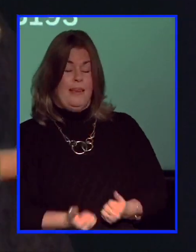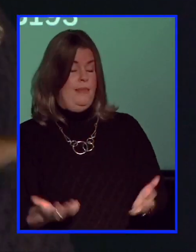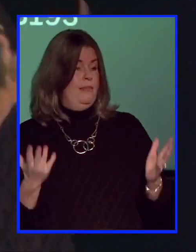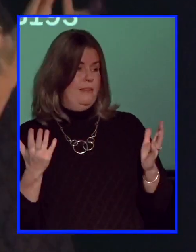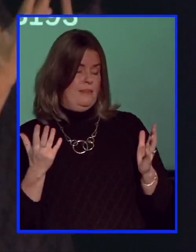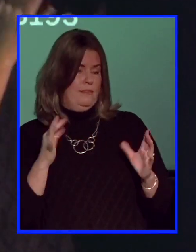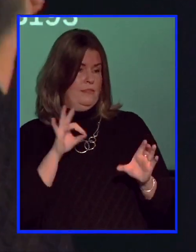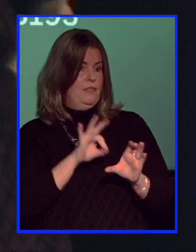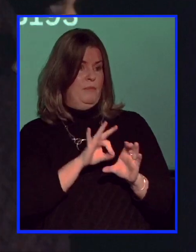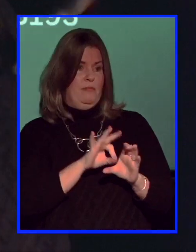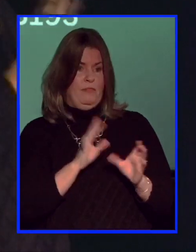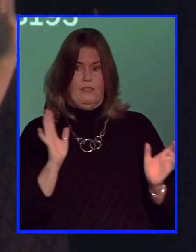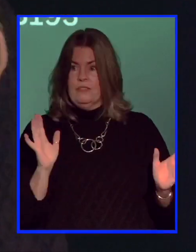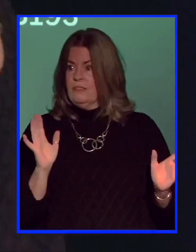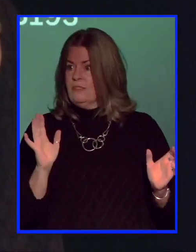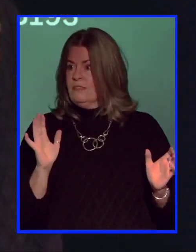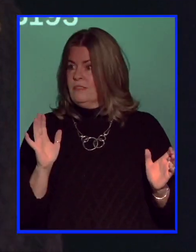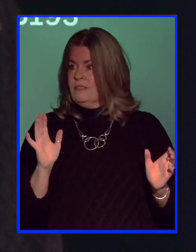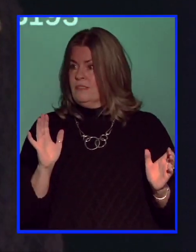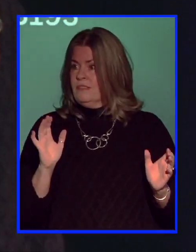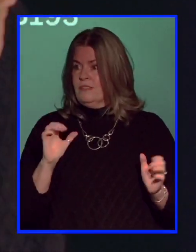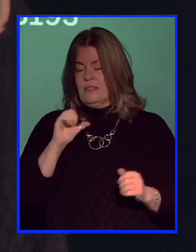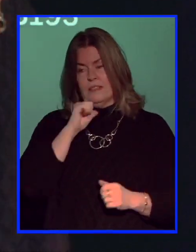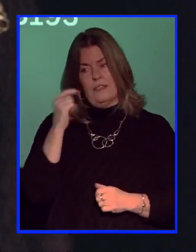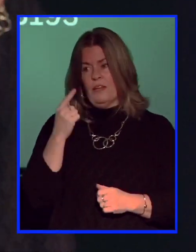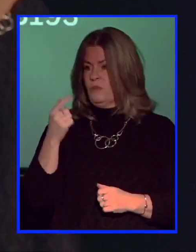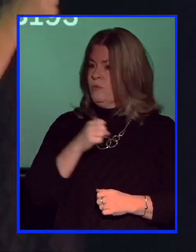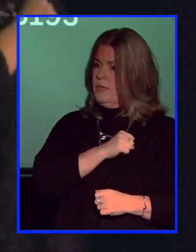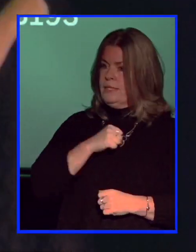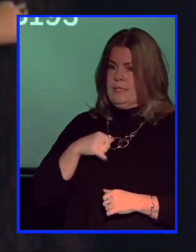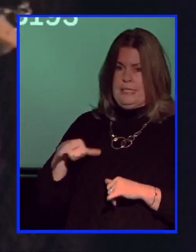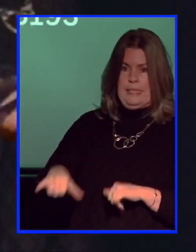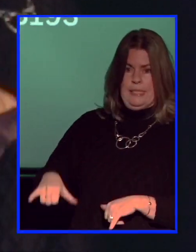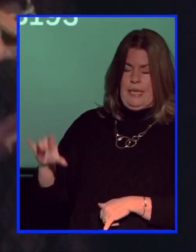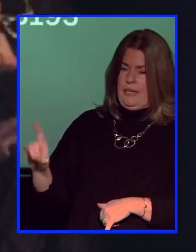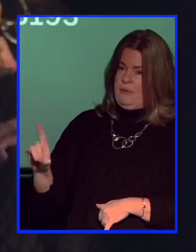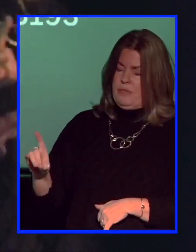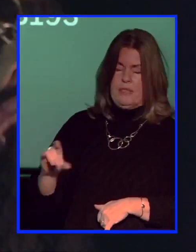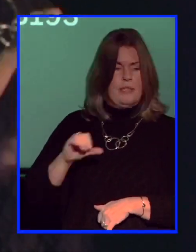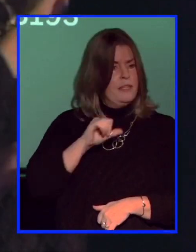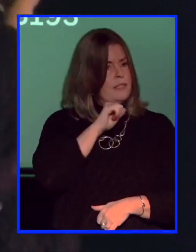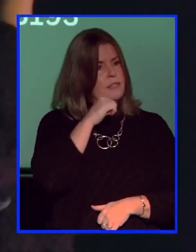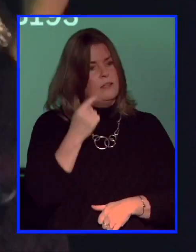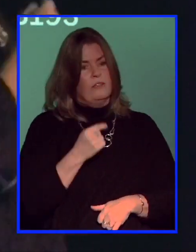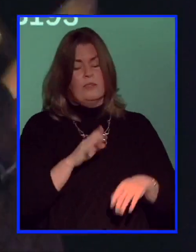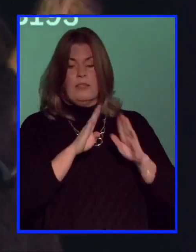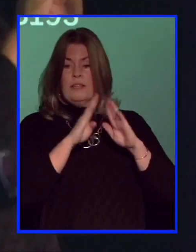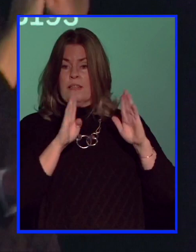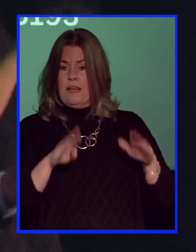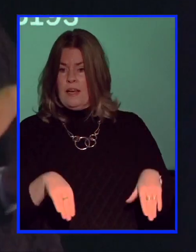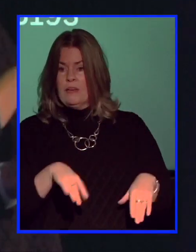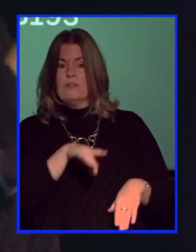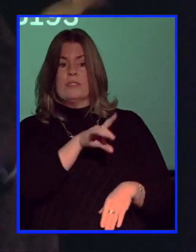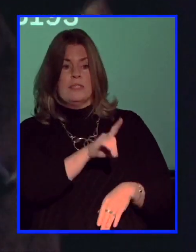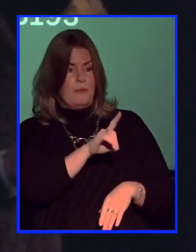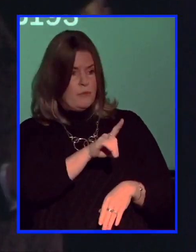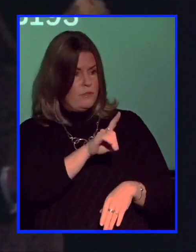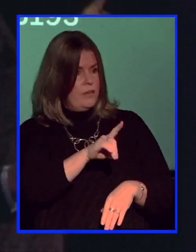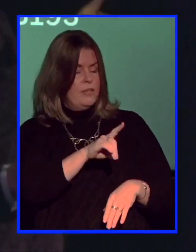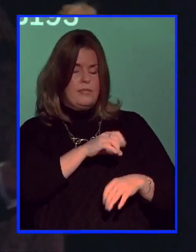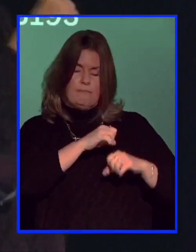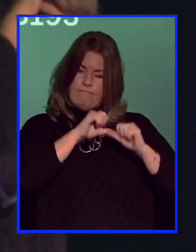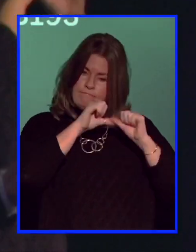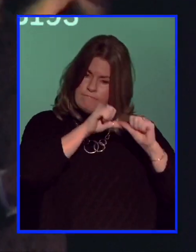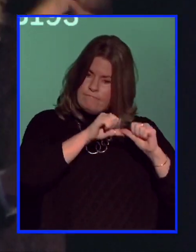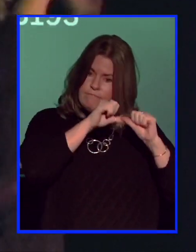election, and it's not just that the Senate stayed Democratic, and it's not just that the House Democrats held